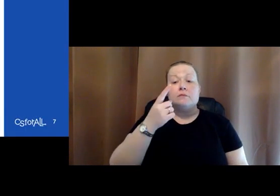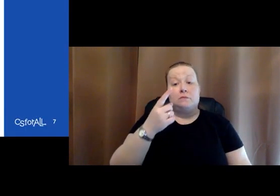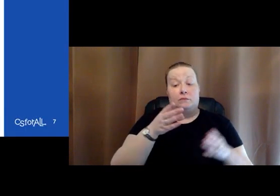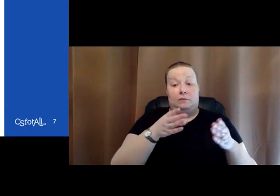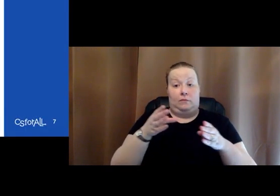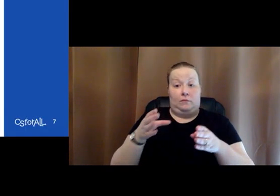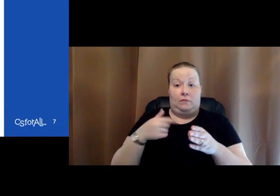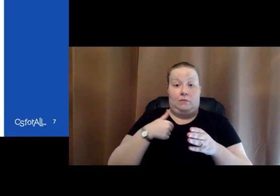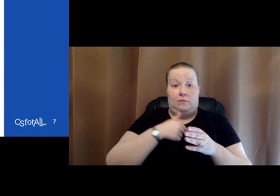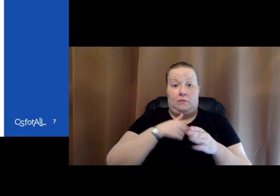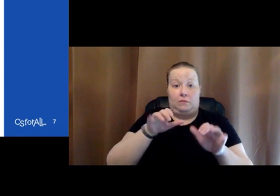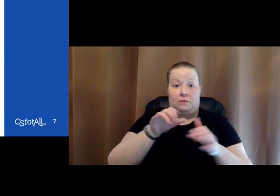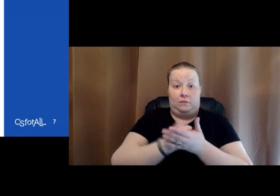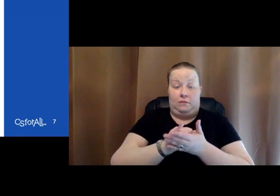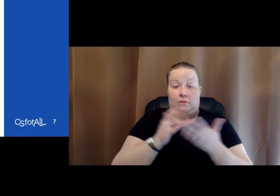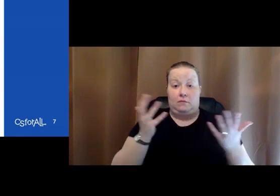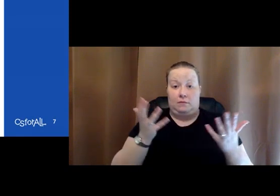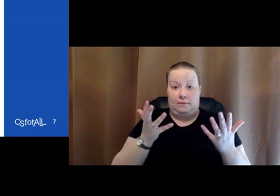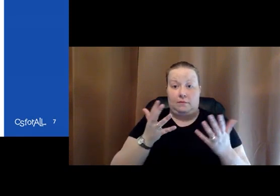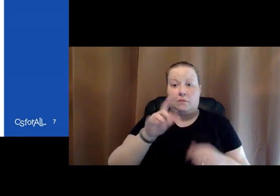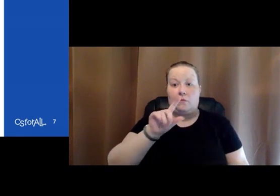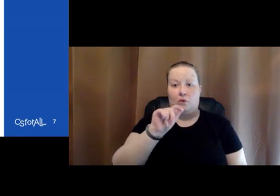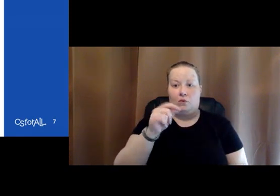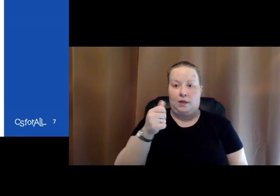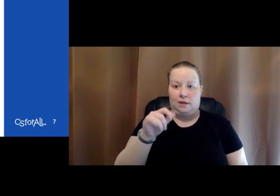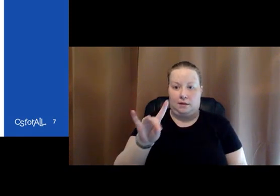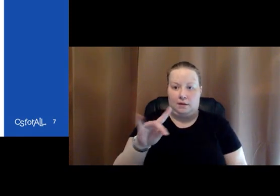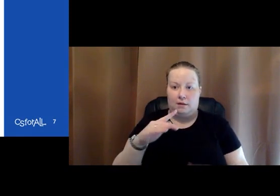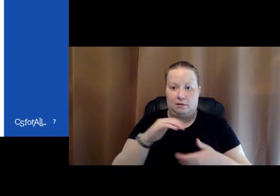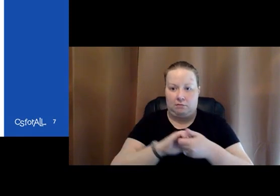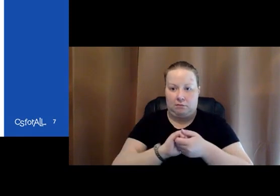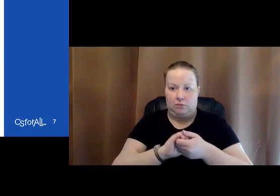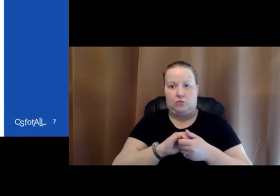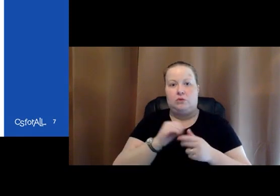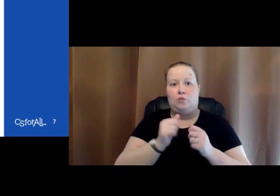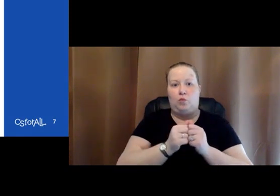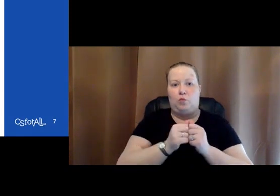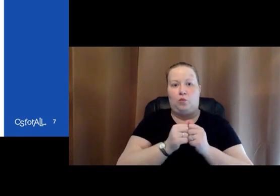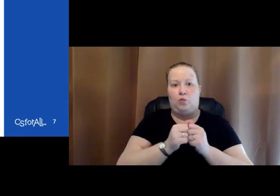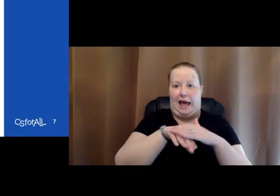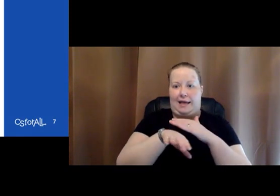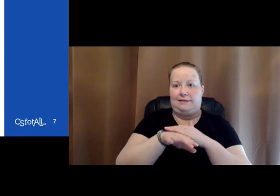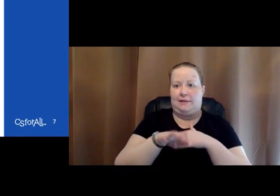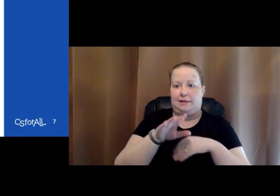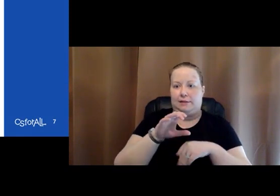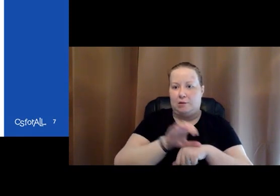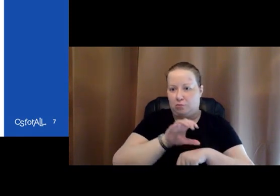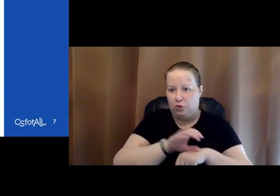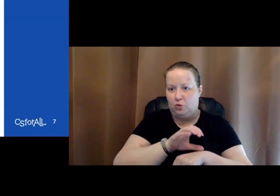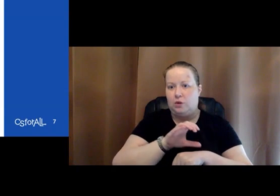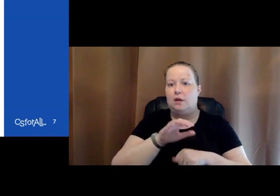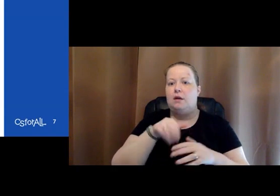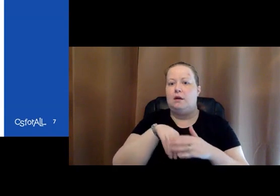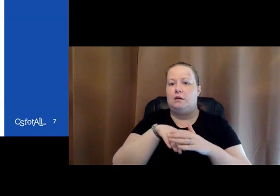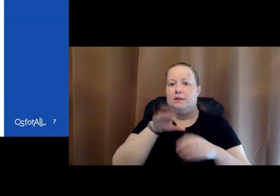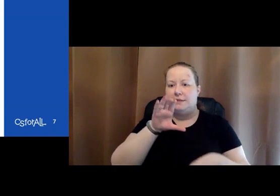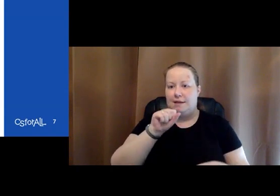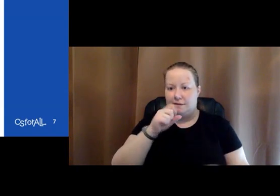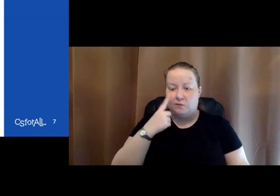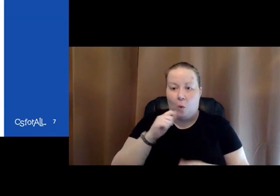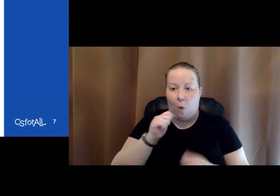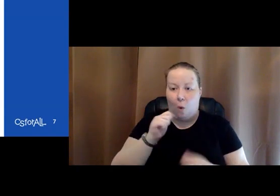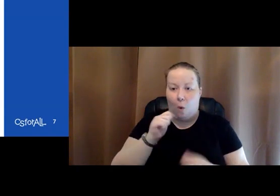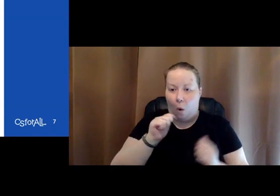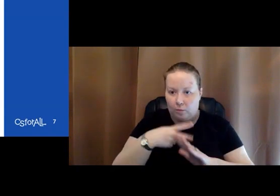in 2018 in partnership with the Access Computing, Access CS for All program that Dr.